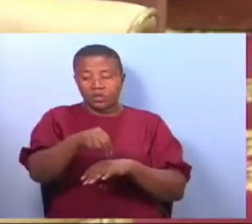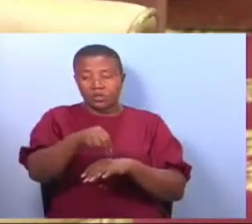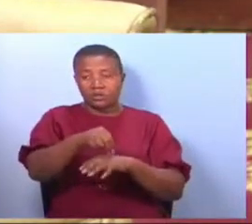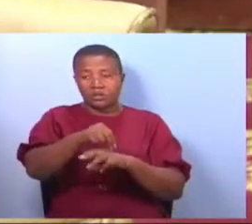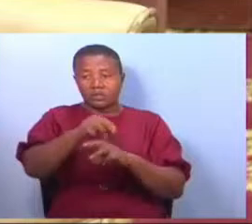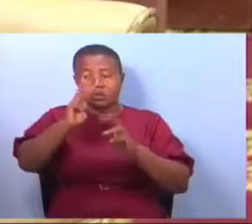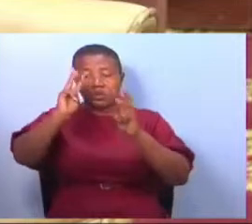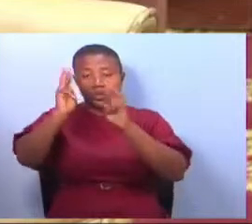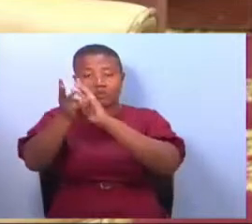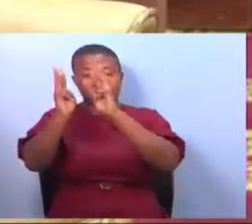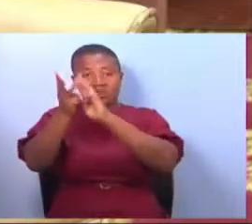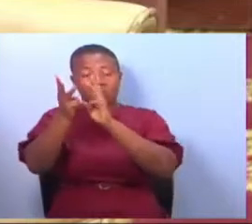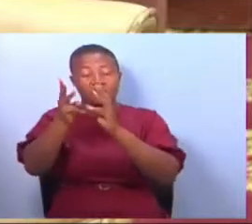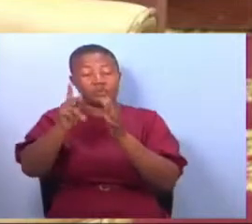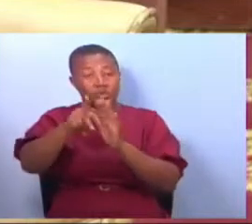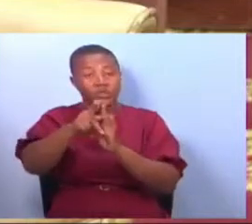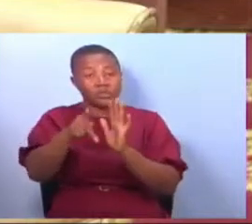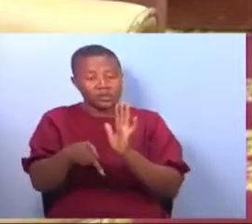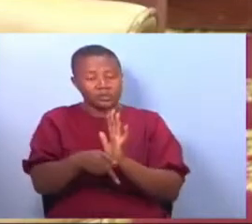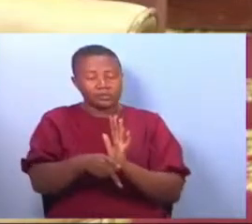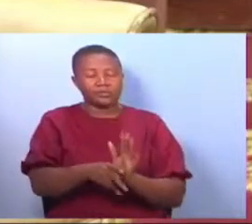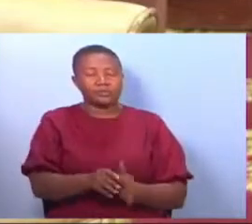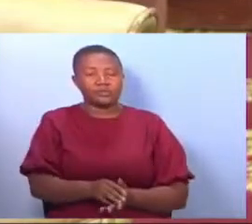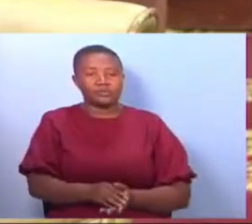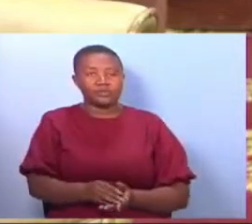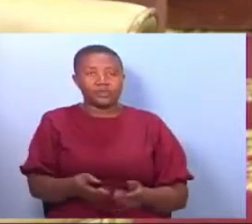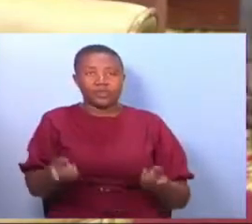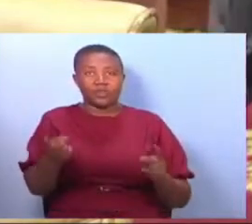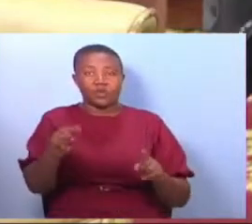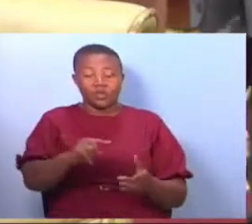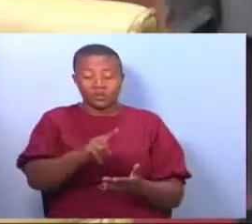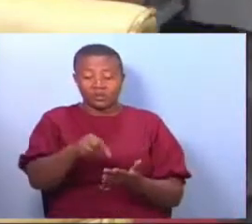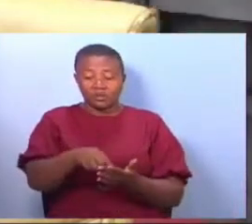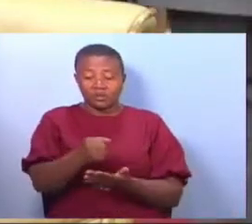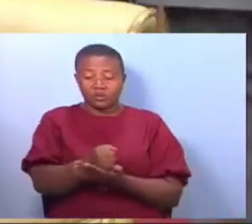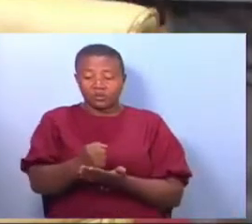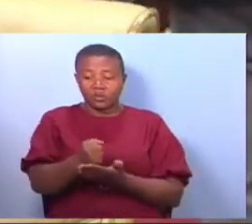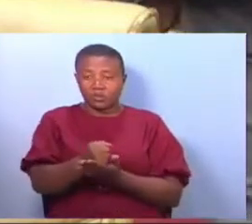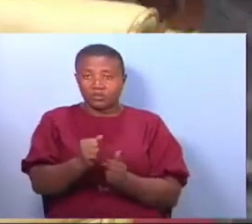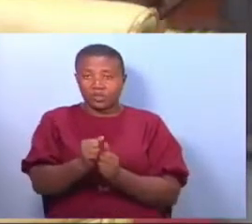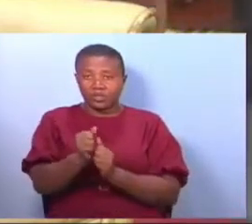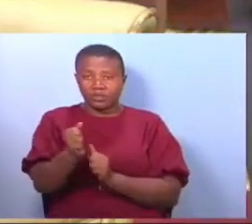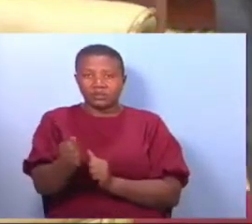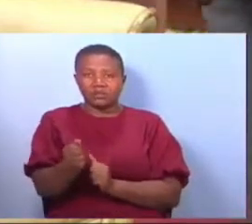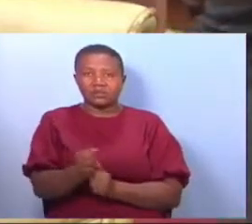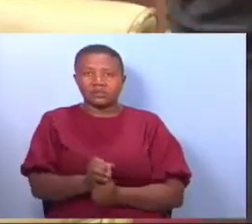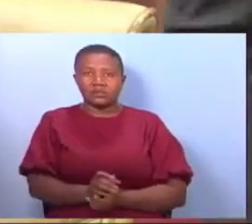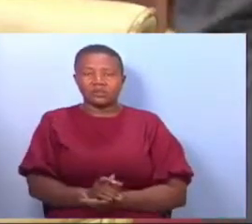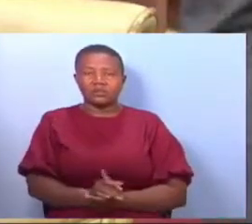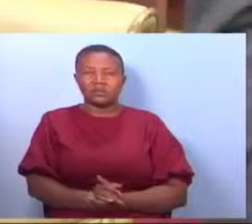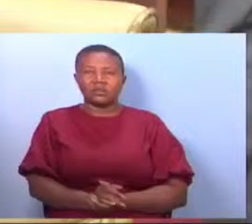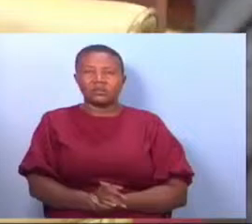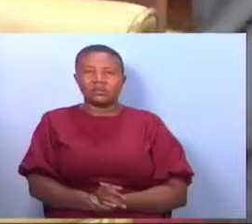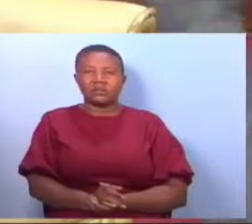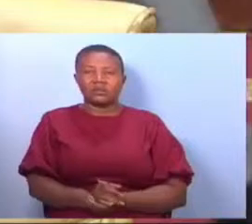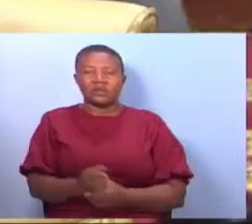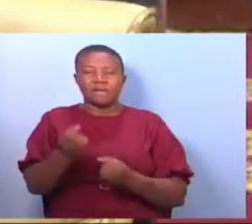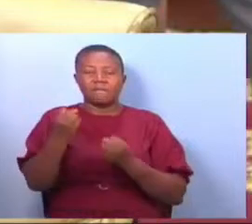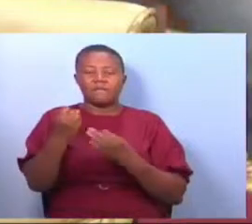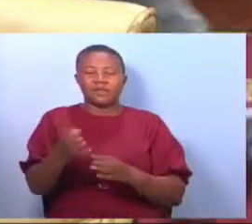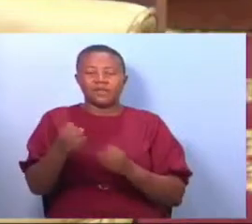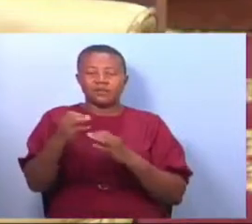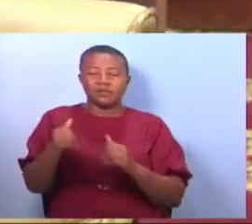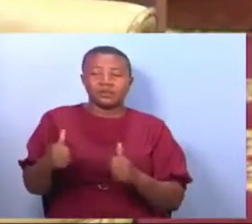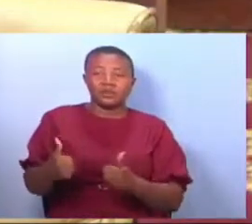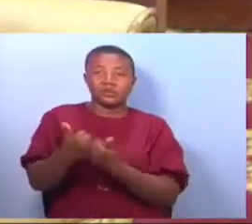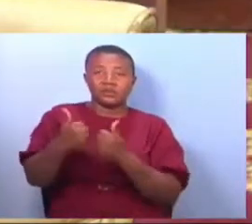document. The Speaker, when this document was passed, major among the challenges that confronted